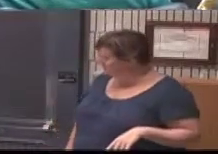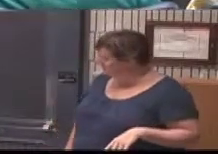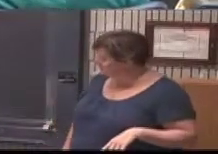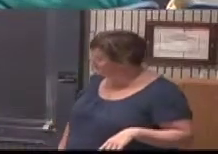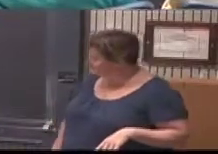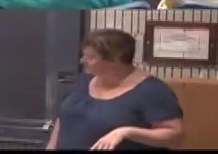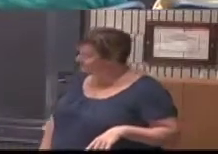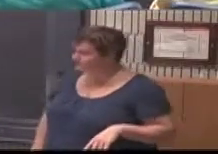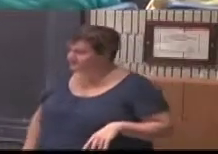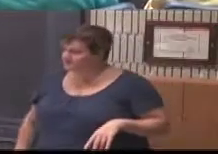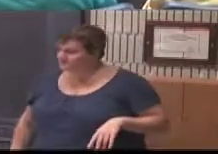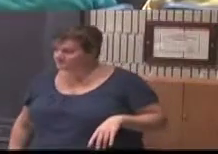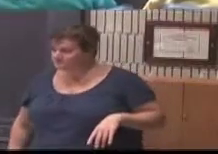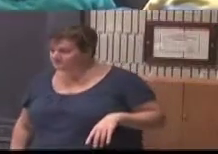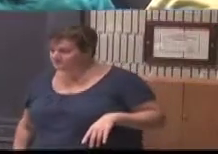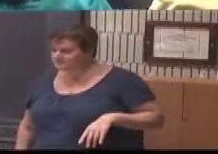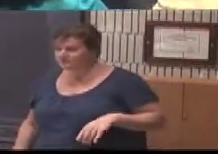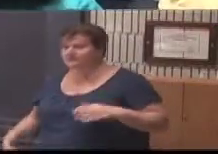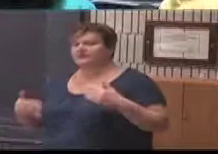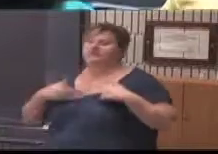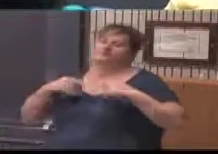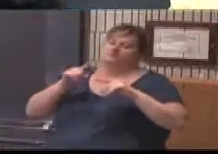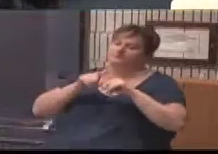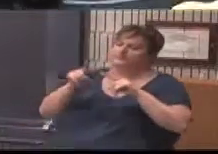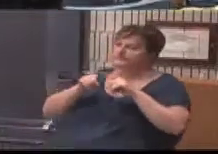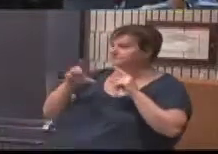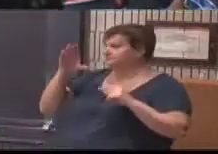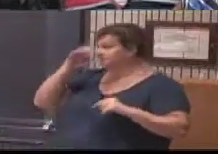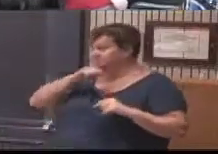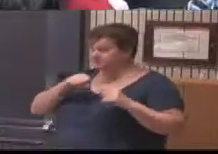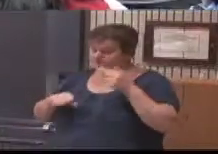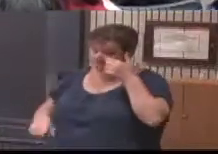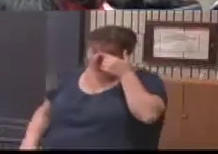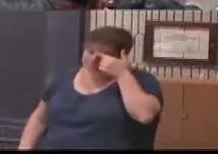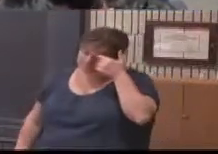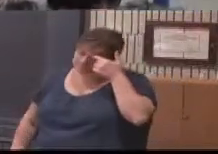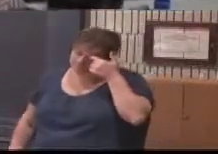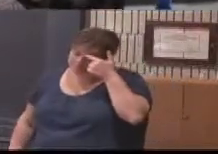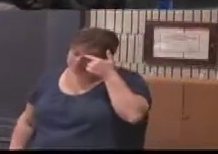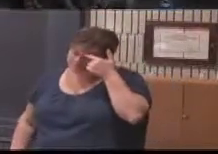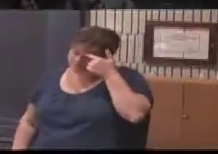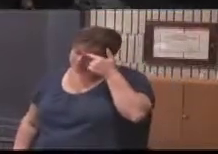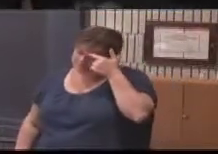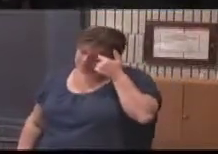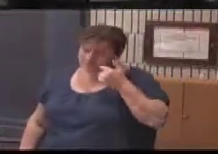from? There are multiple hypotheses, and there are multiple